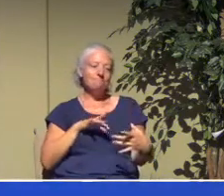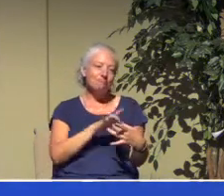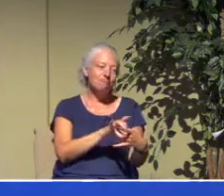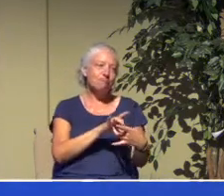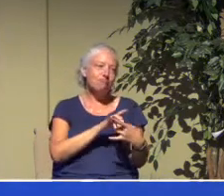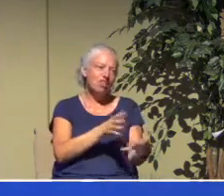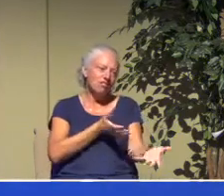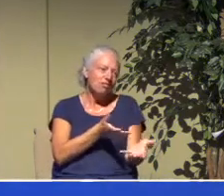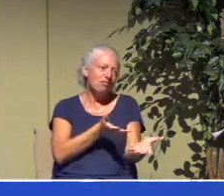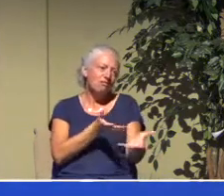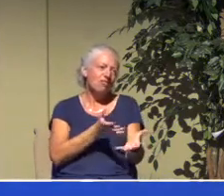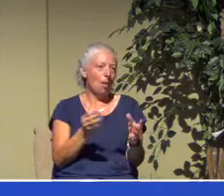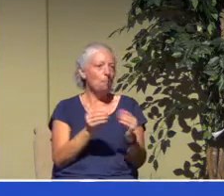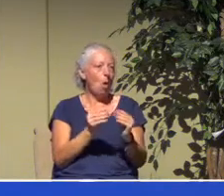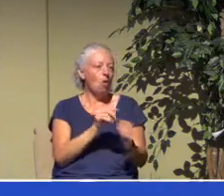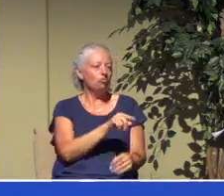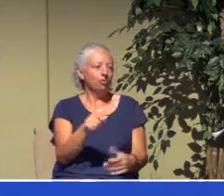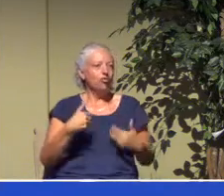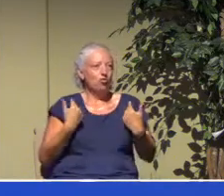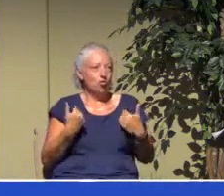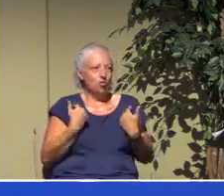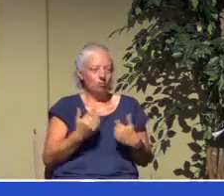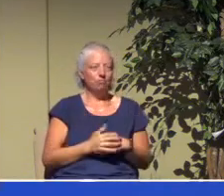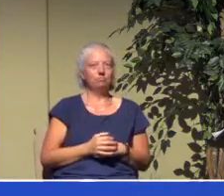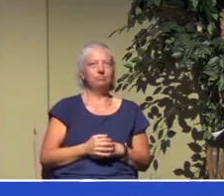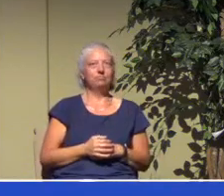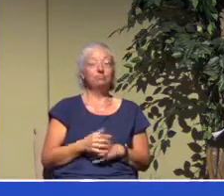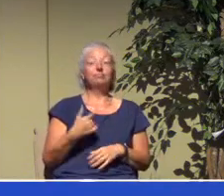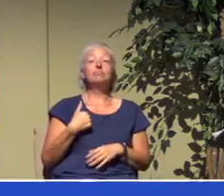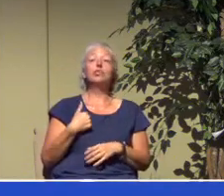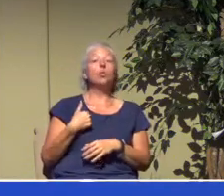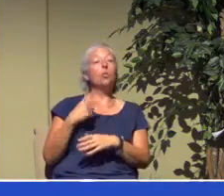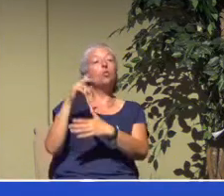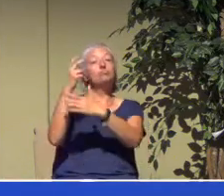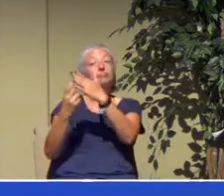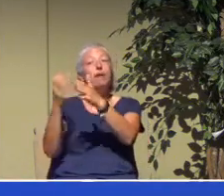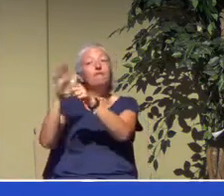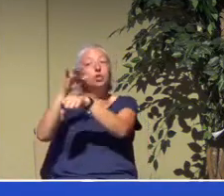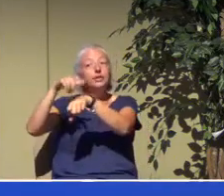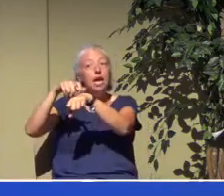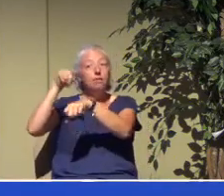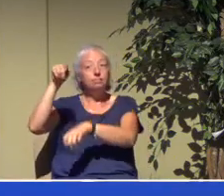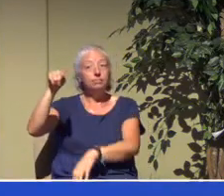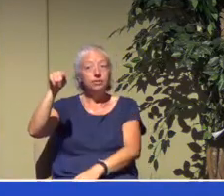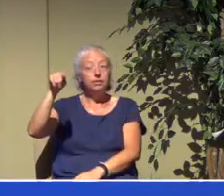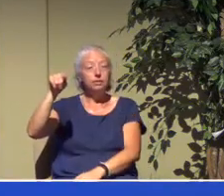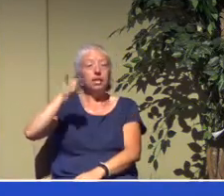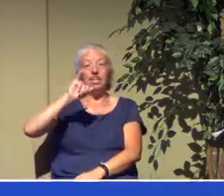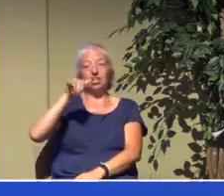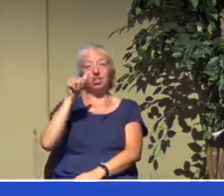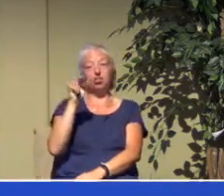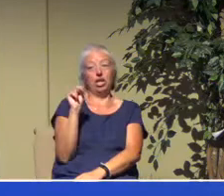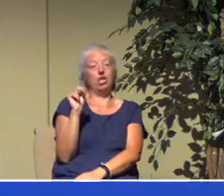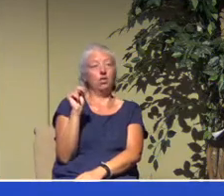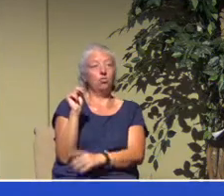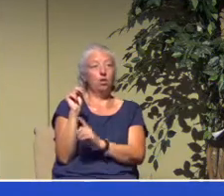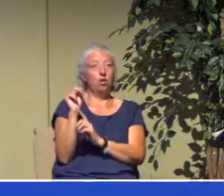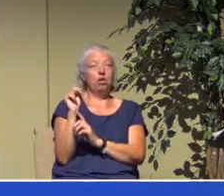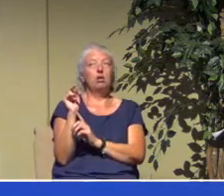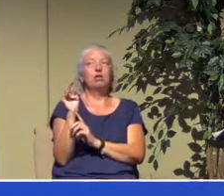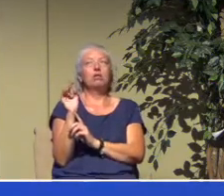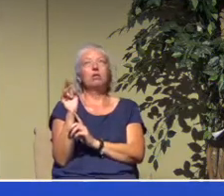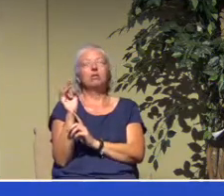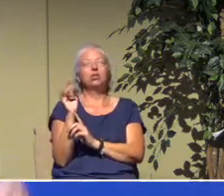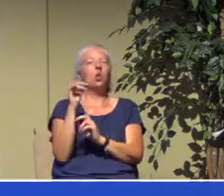in. And I started working full-time with Youth for Christ in January. And so just to give you